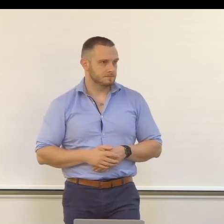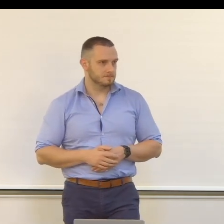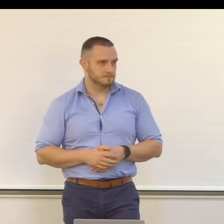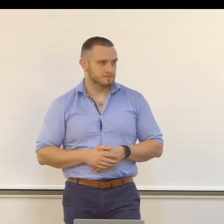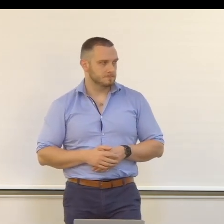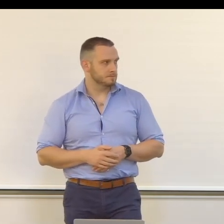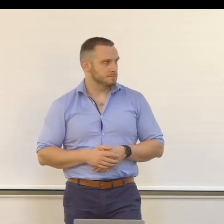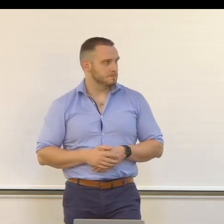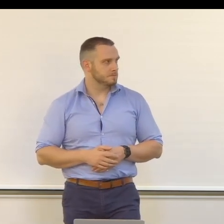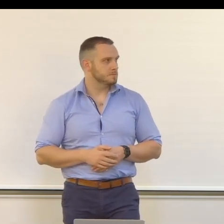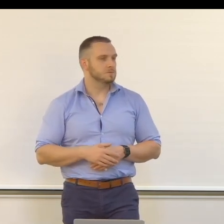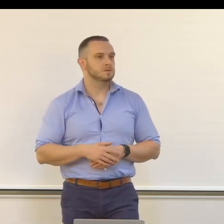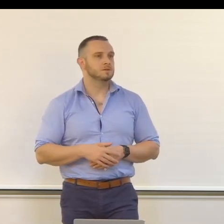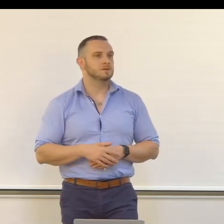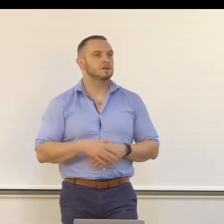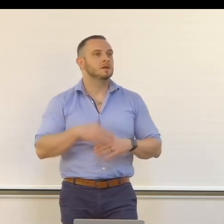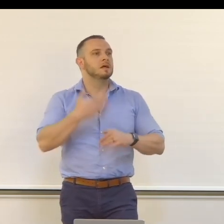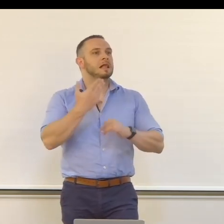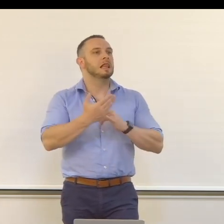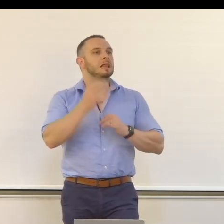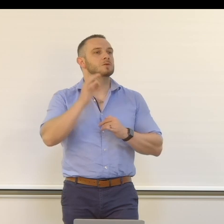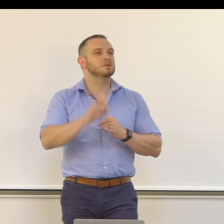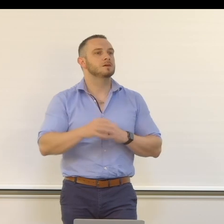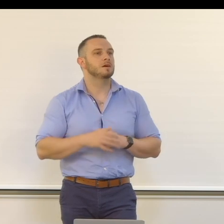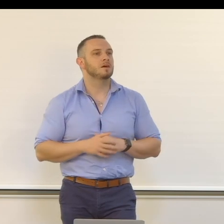I don't know who wanted the last one. I thought Stefania wanted it, but...